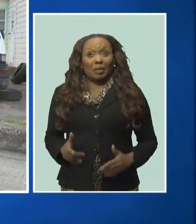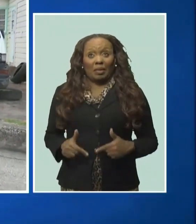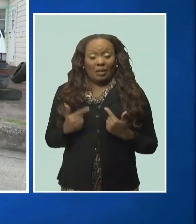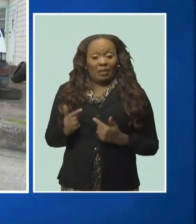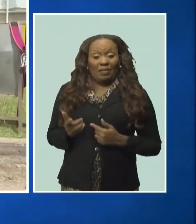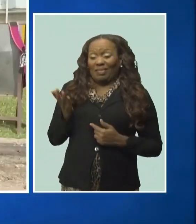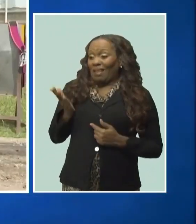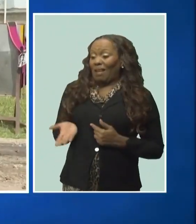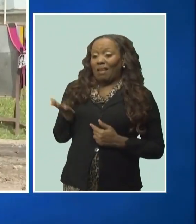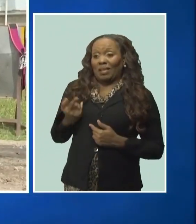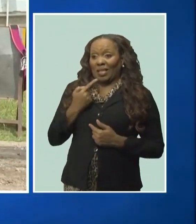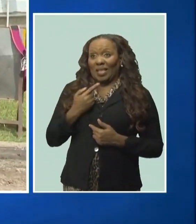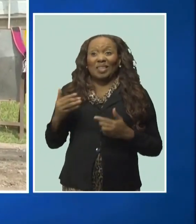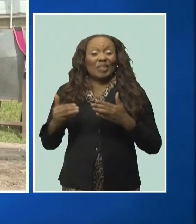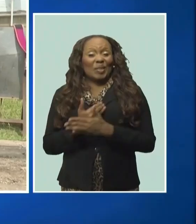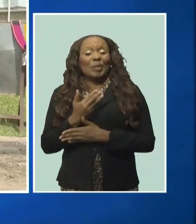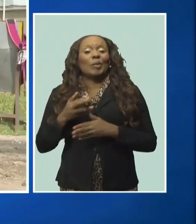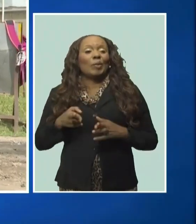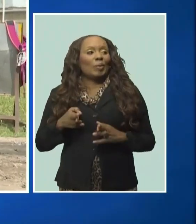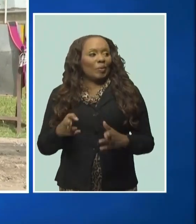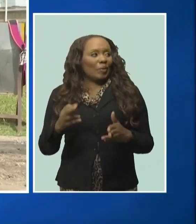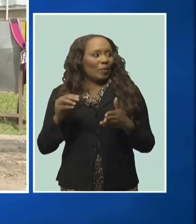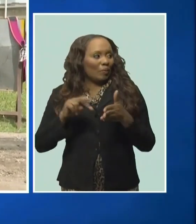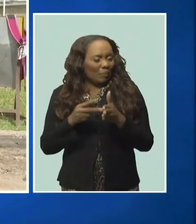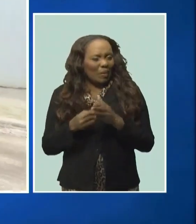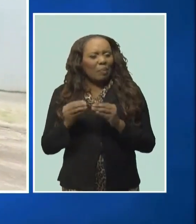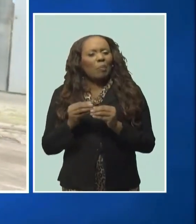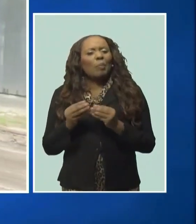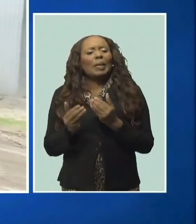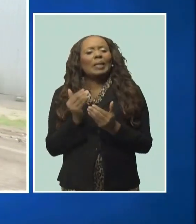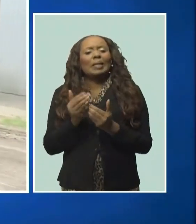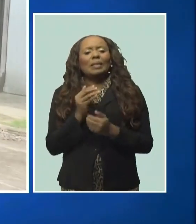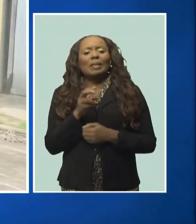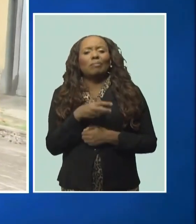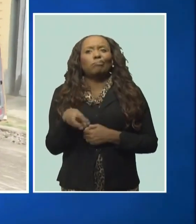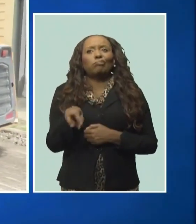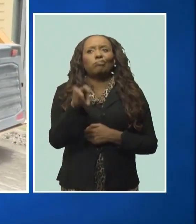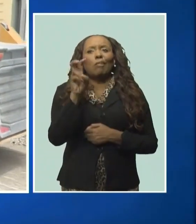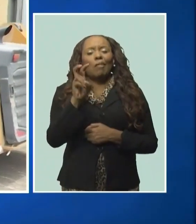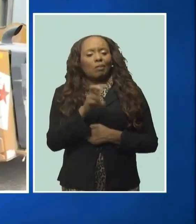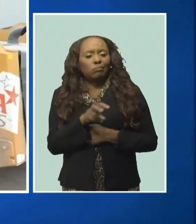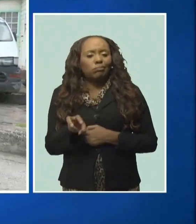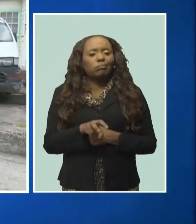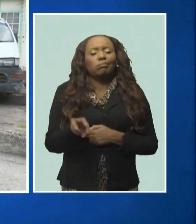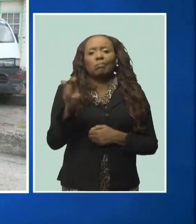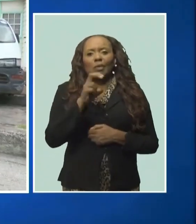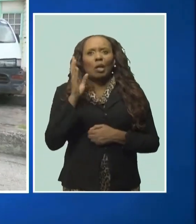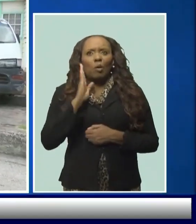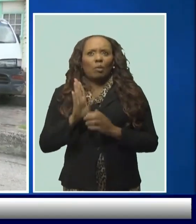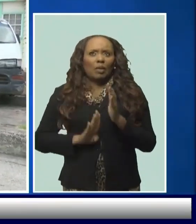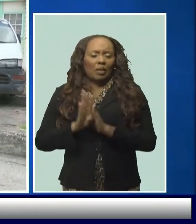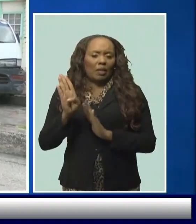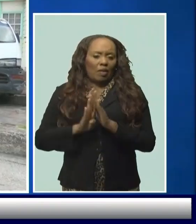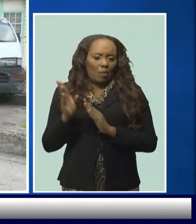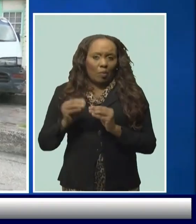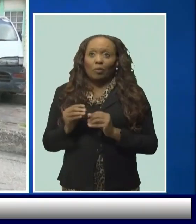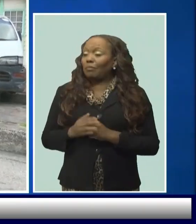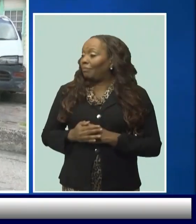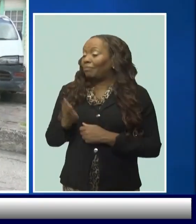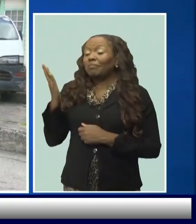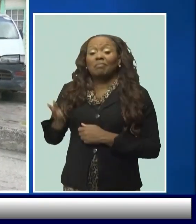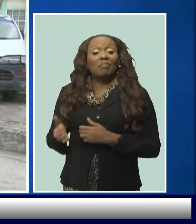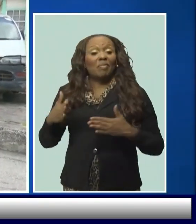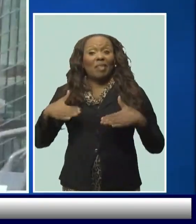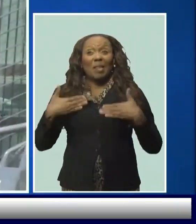Gooding, said the new roads allow for easier travel and would bring development to the area. Like that, I see the men working on the roads, you